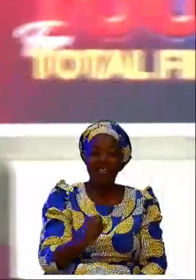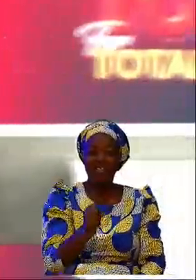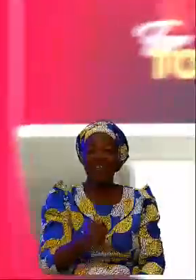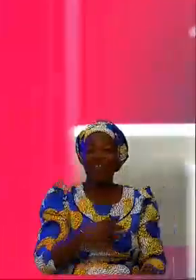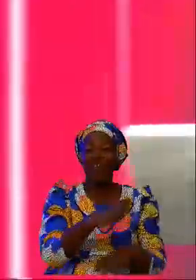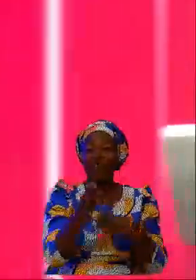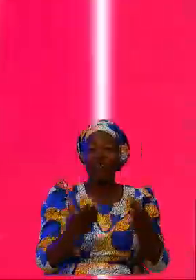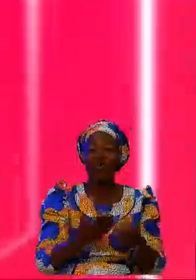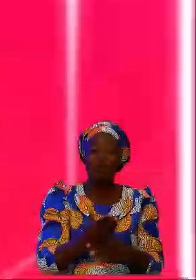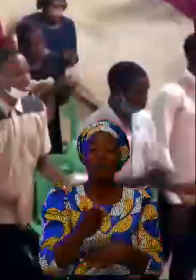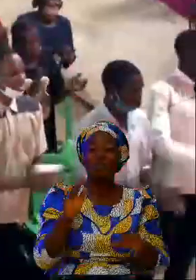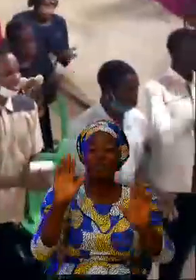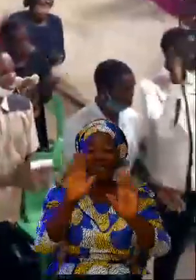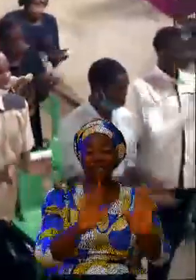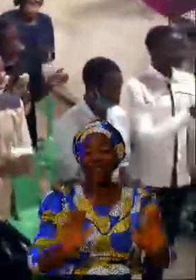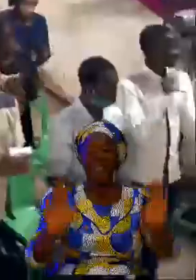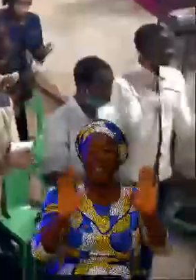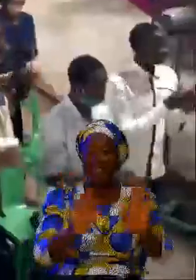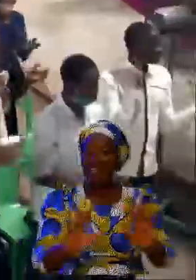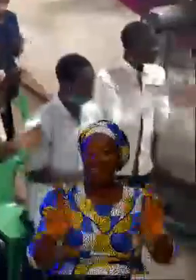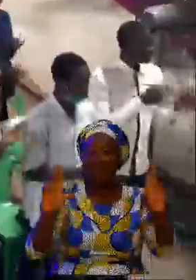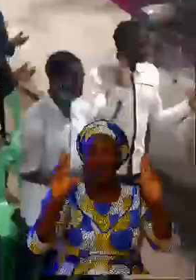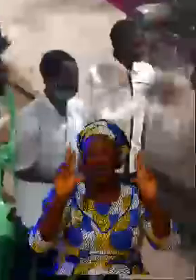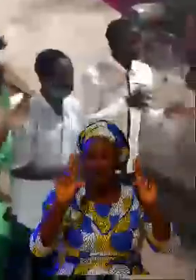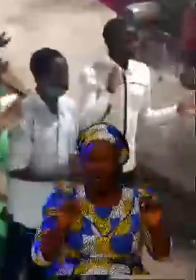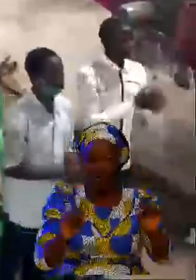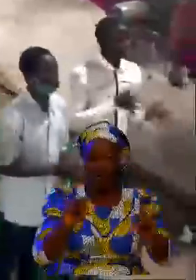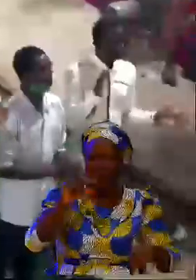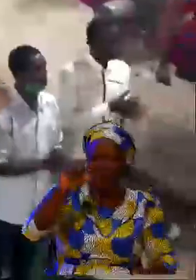Friday, Saturday, Upper Sunday,